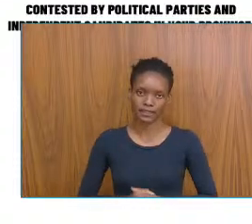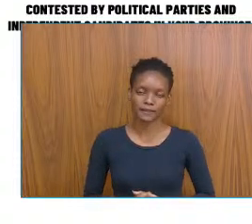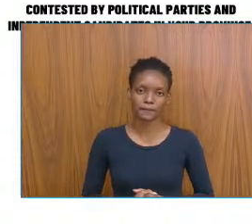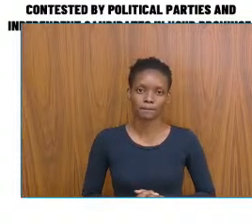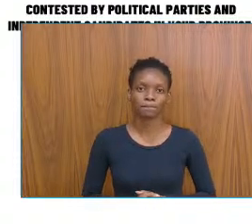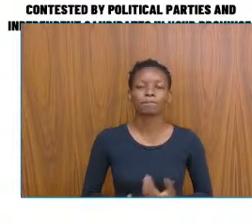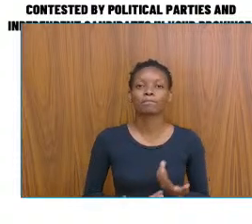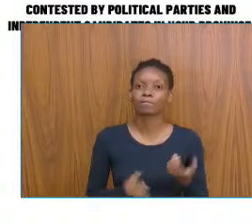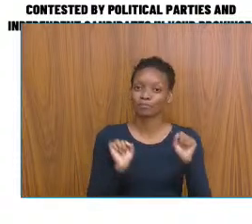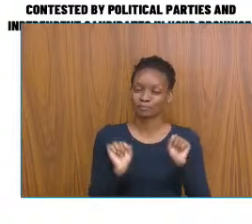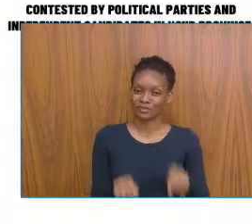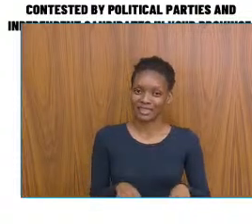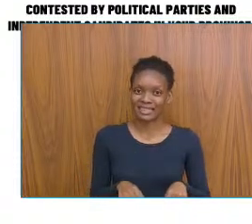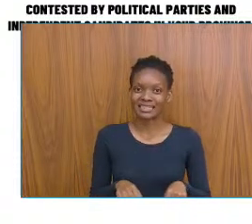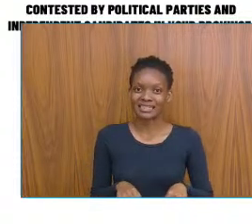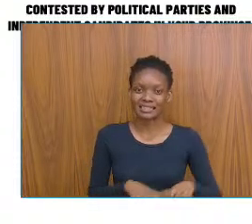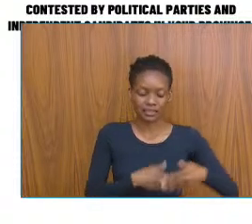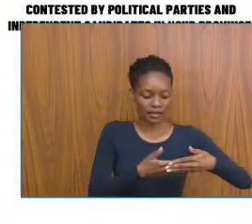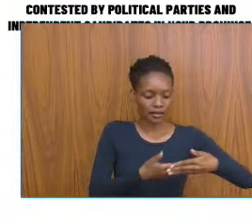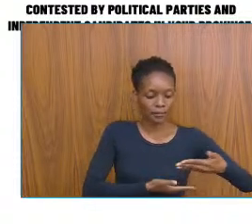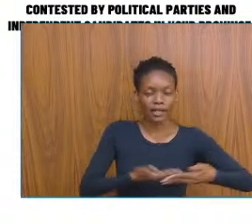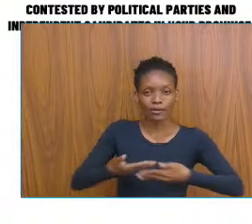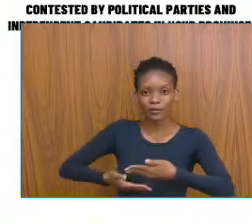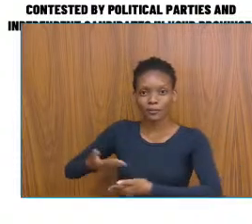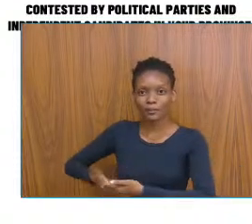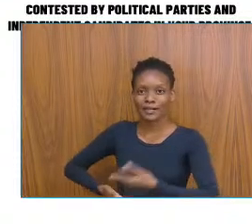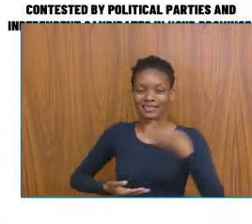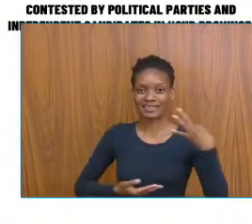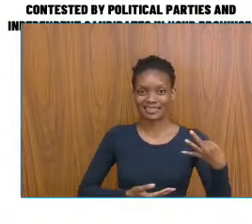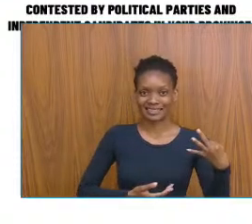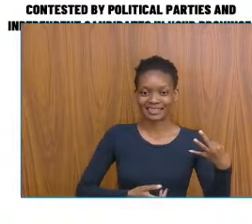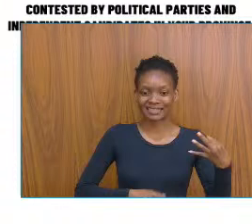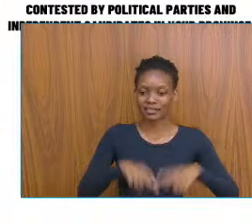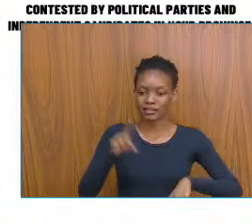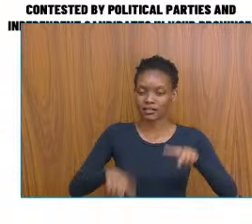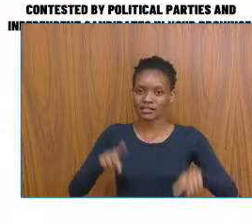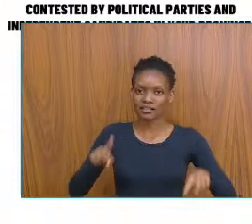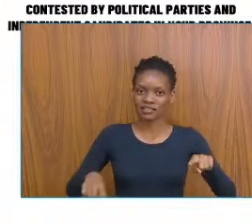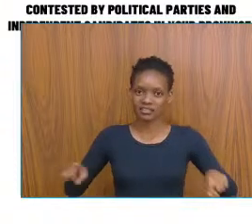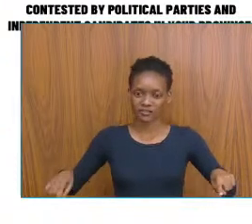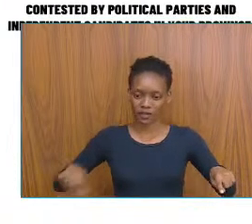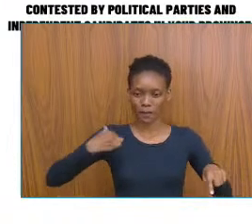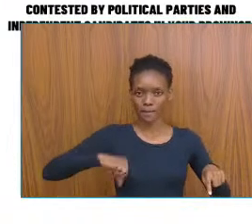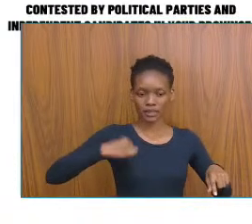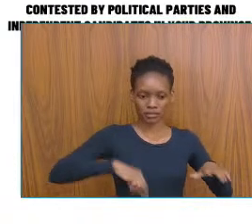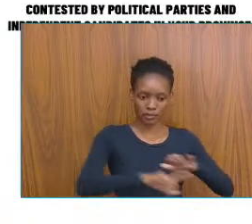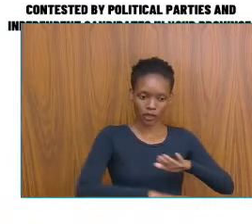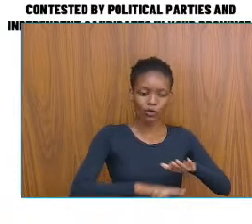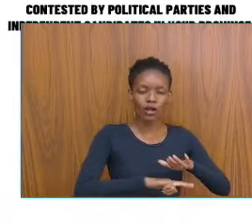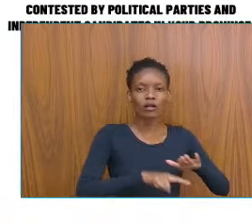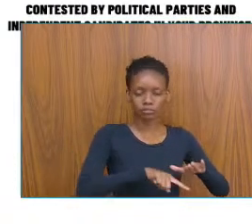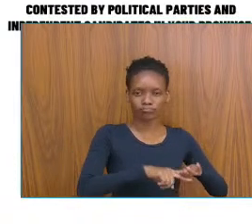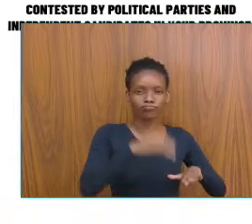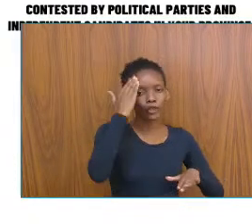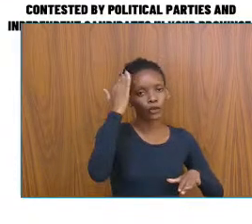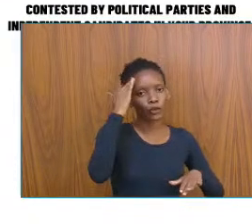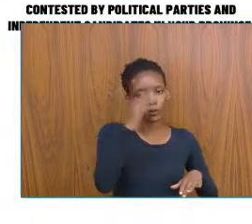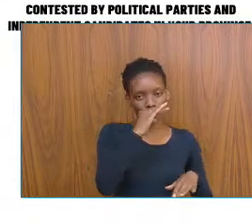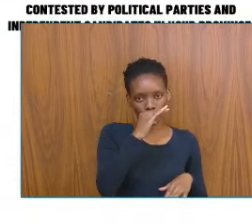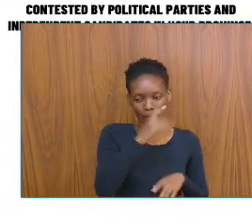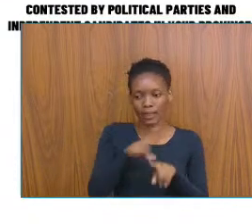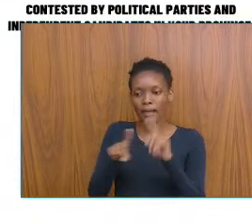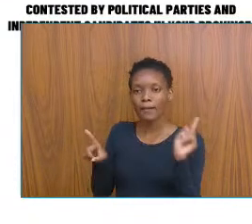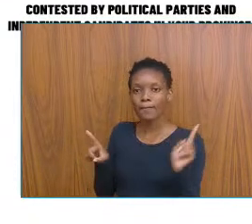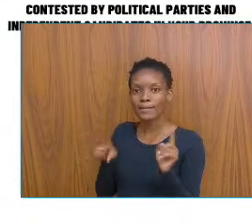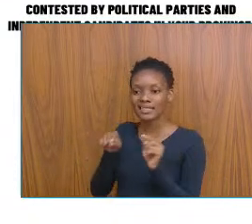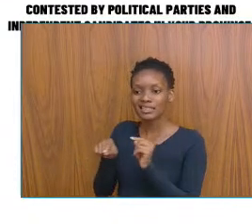Although the phenomenon of through ballot will be familiar to voters in various local municipalities, it will be new